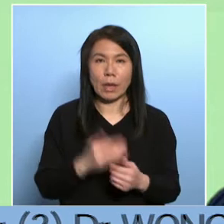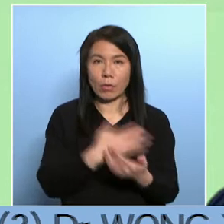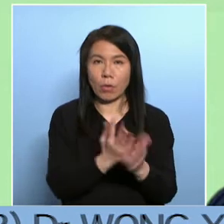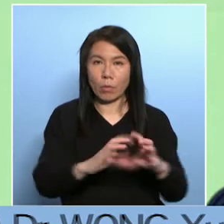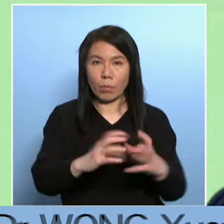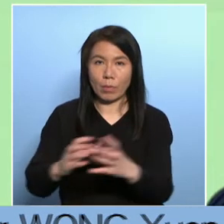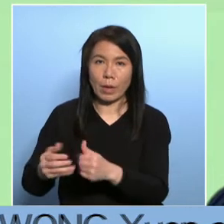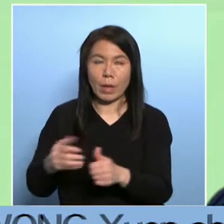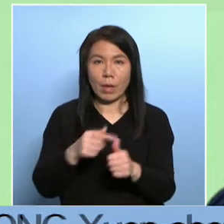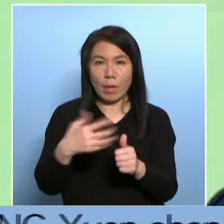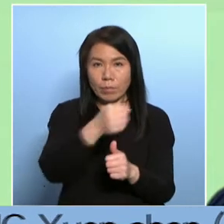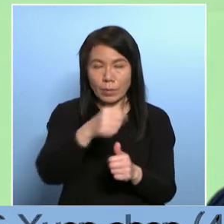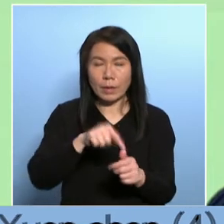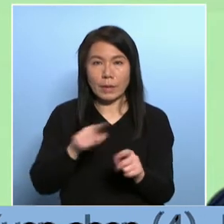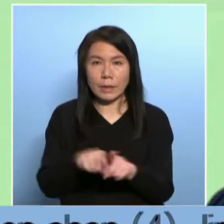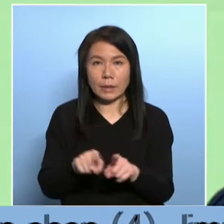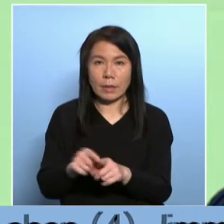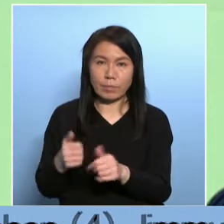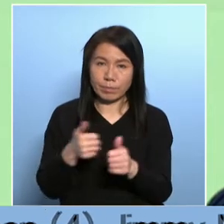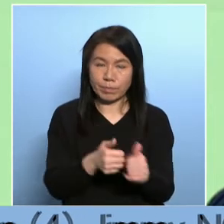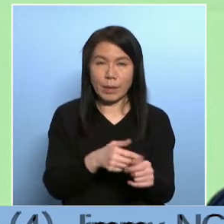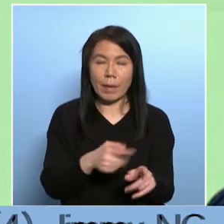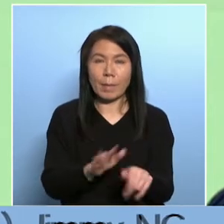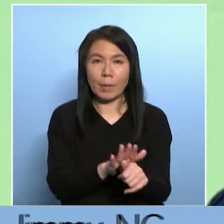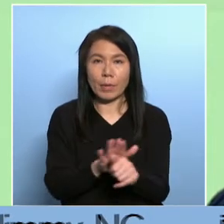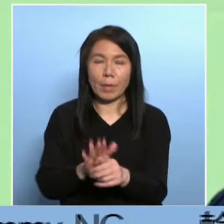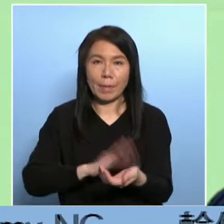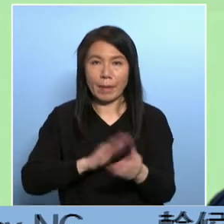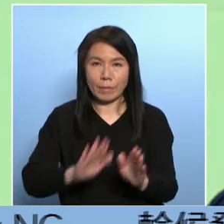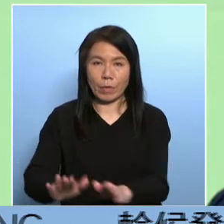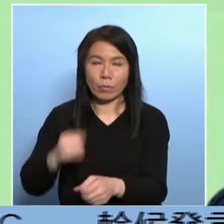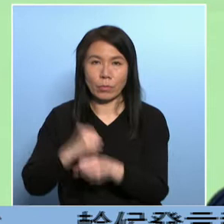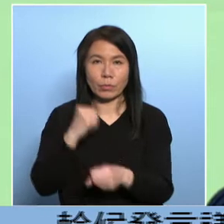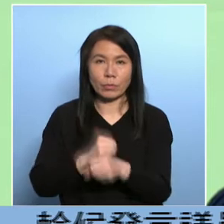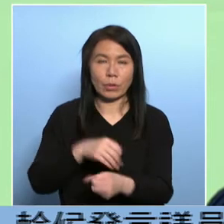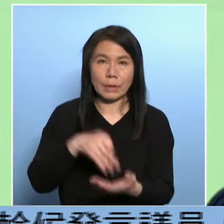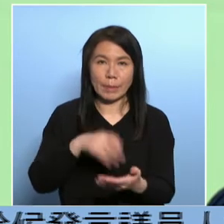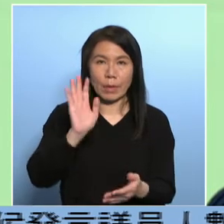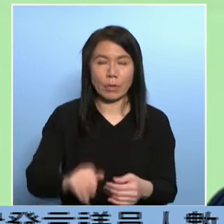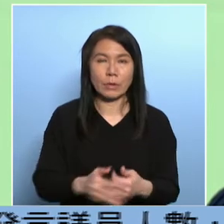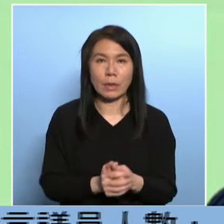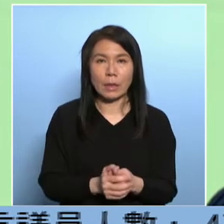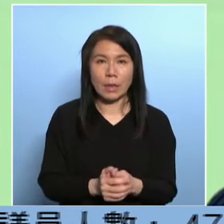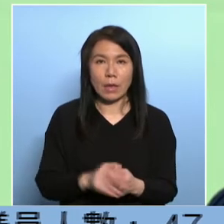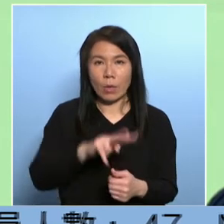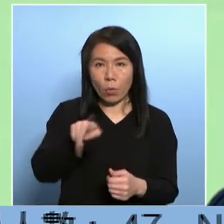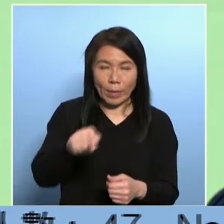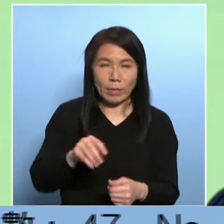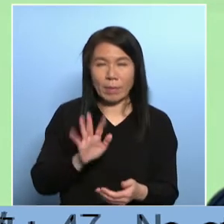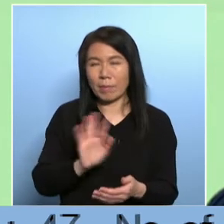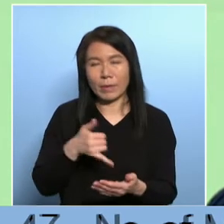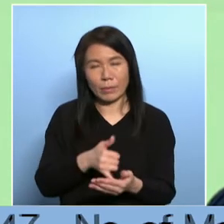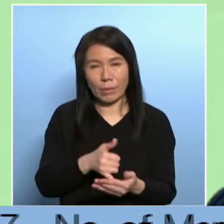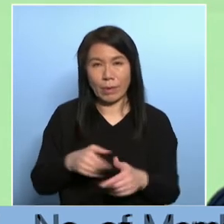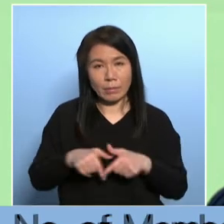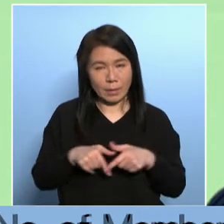long as the government makes an appeal, I'm sure many group leaders will respond to that call, and their teams will join in the effort